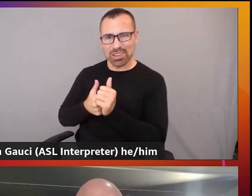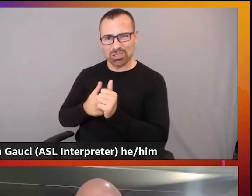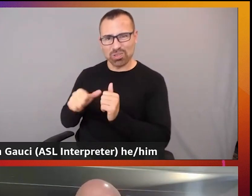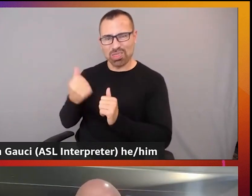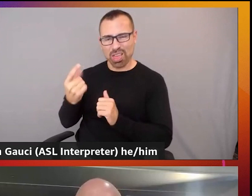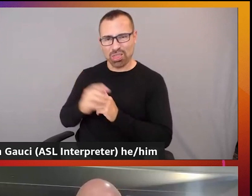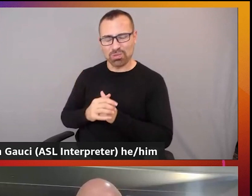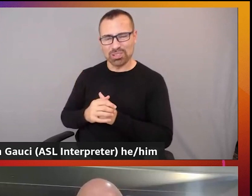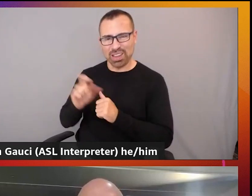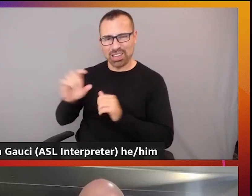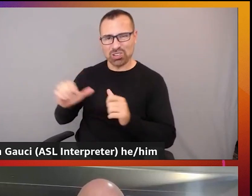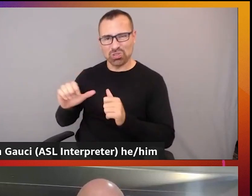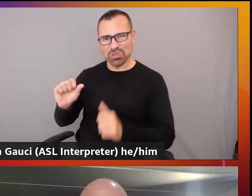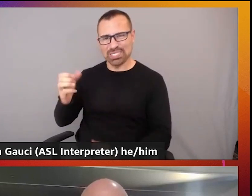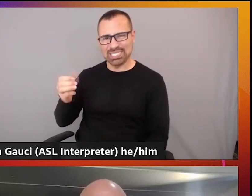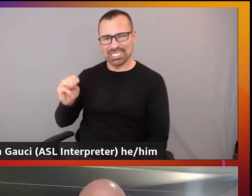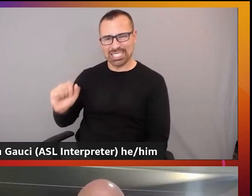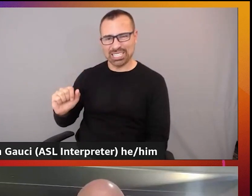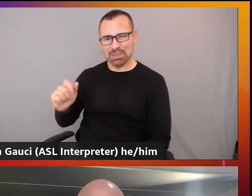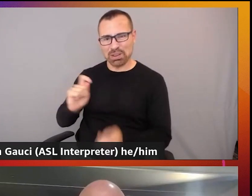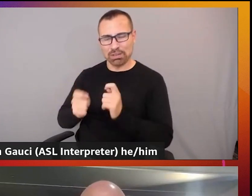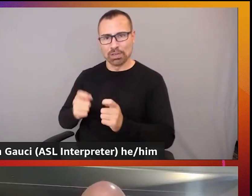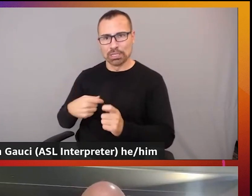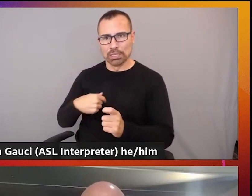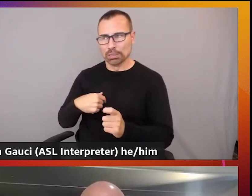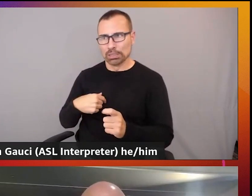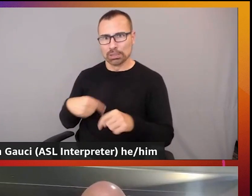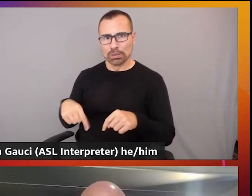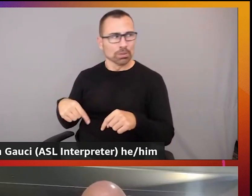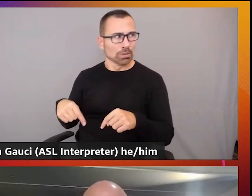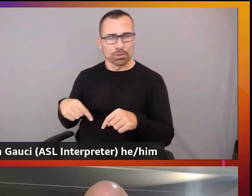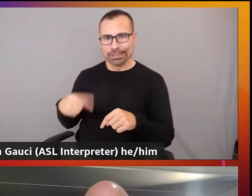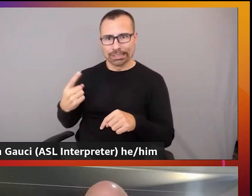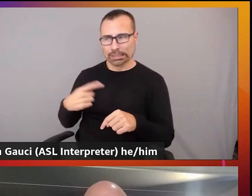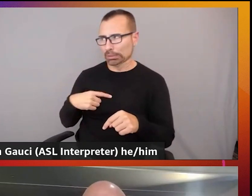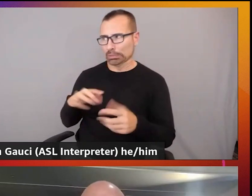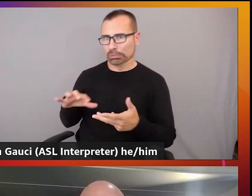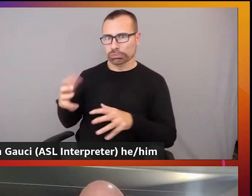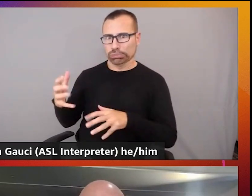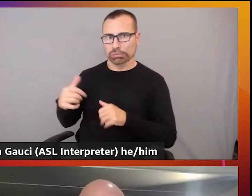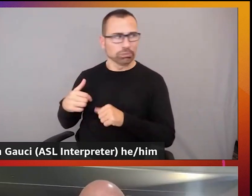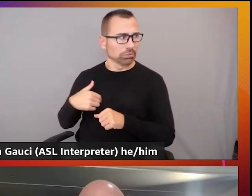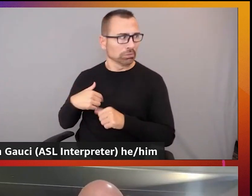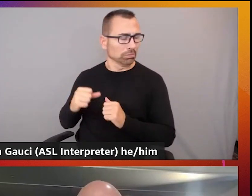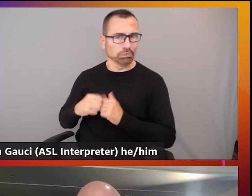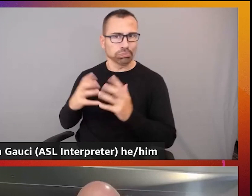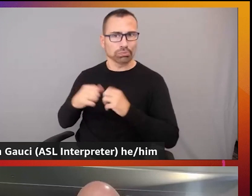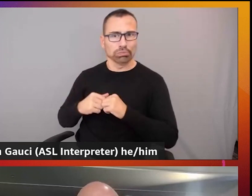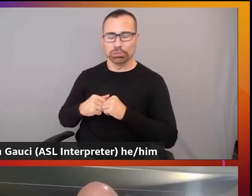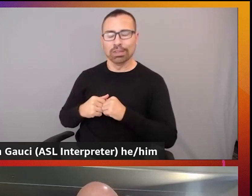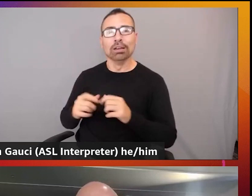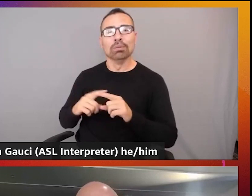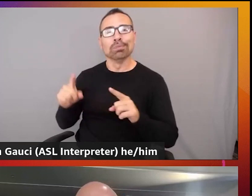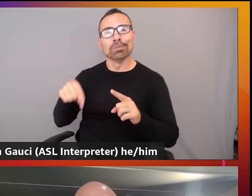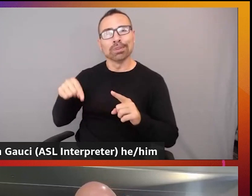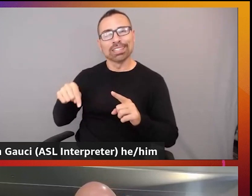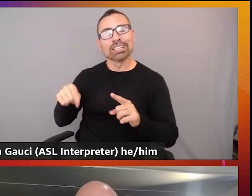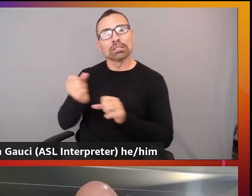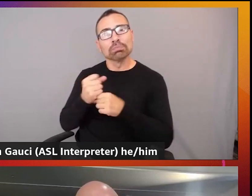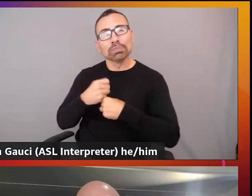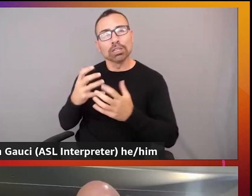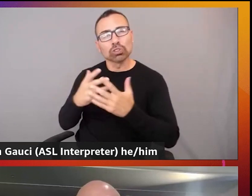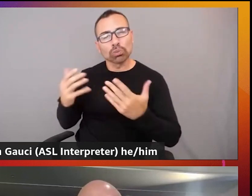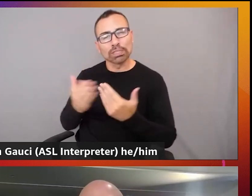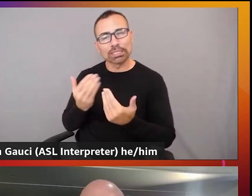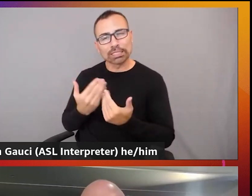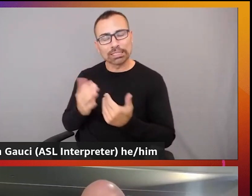conversion, and I was scared to death that something was going to break and I was going to blow this thing up. And man, we've made it so much easier. So I love the fact that we're continuing to